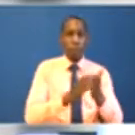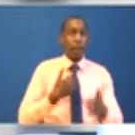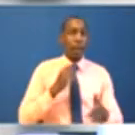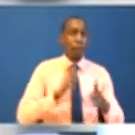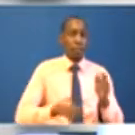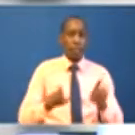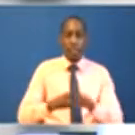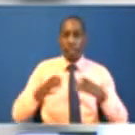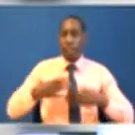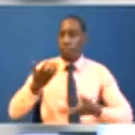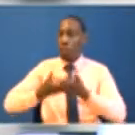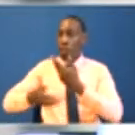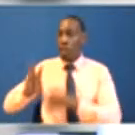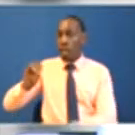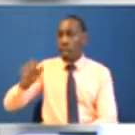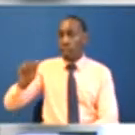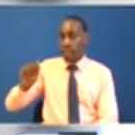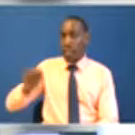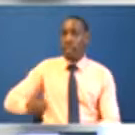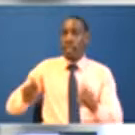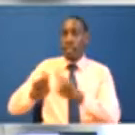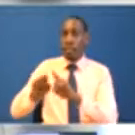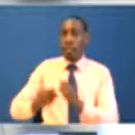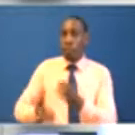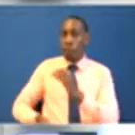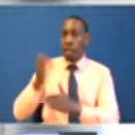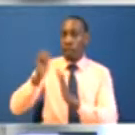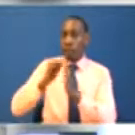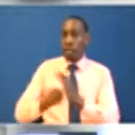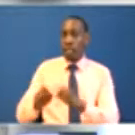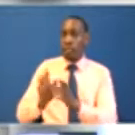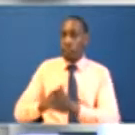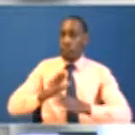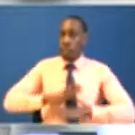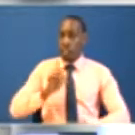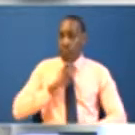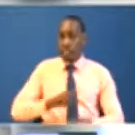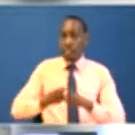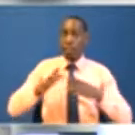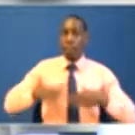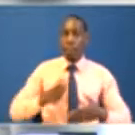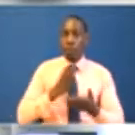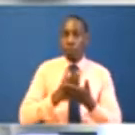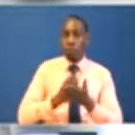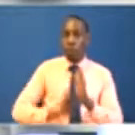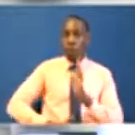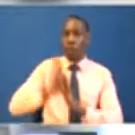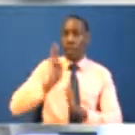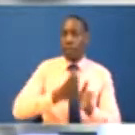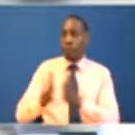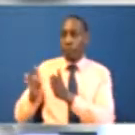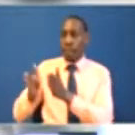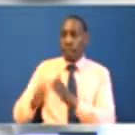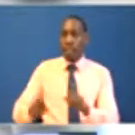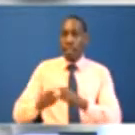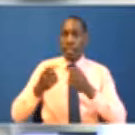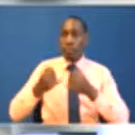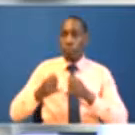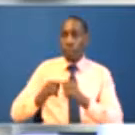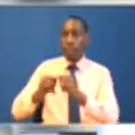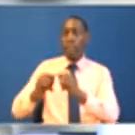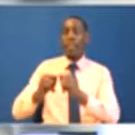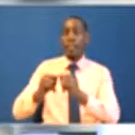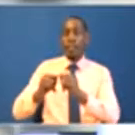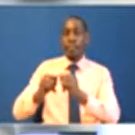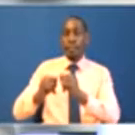people sit down with mcas and and their gender and convince them you know people would actually develop a plan and implement